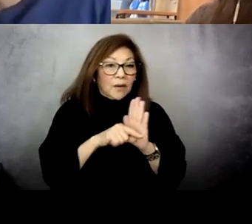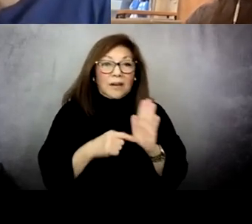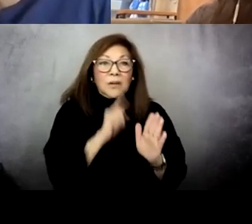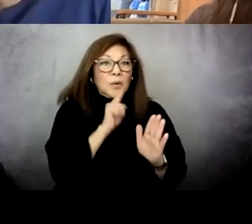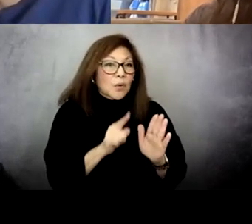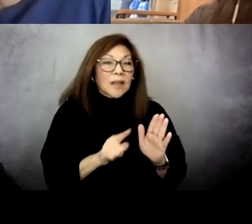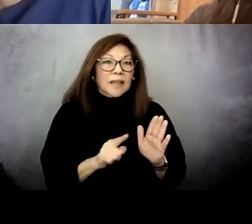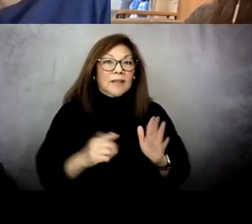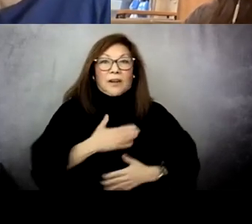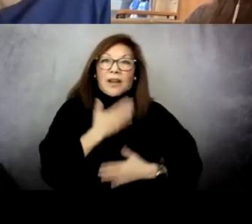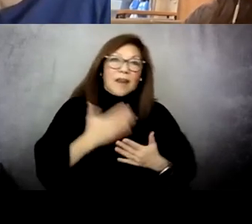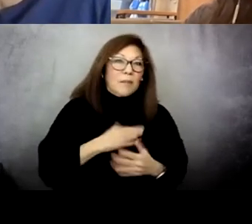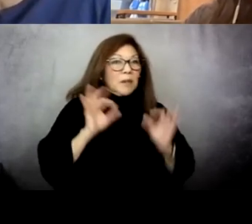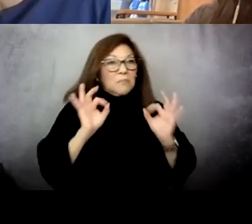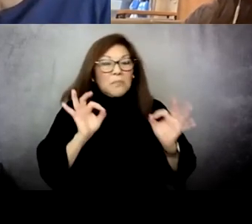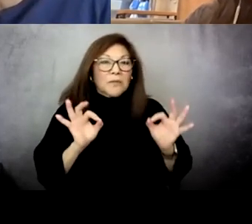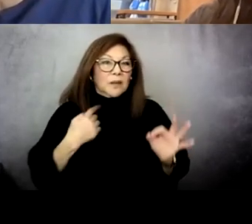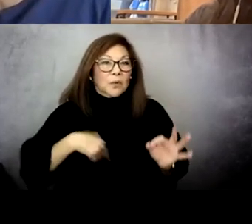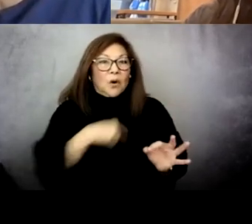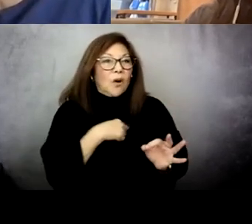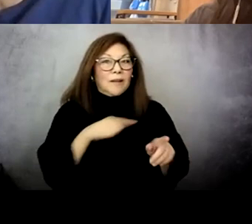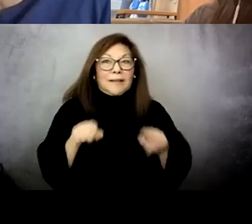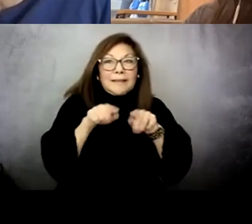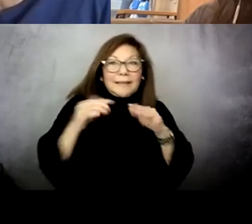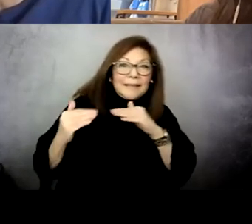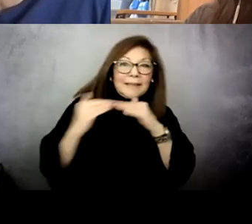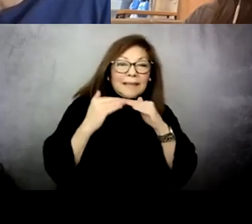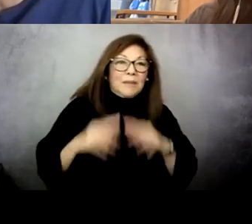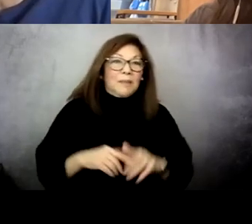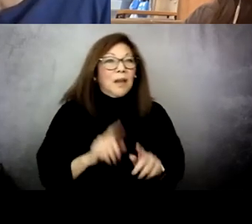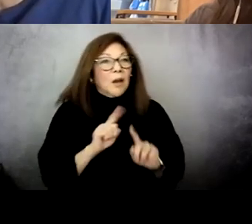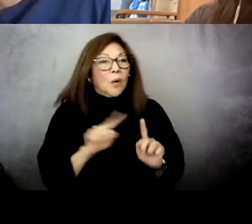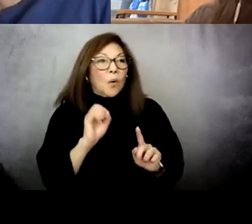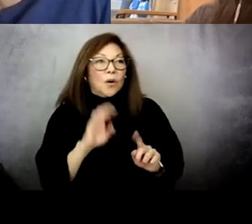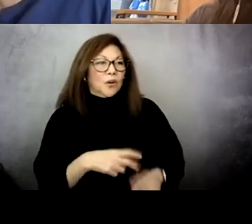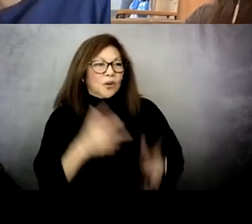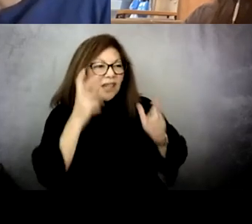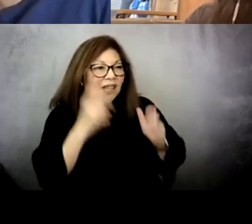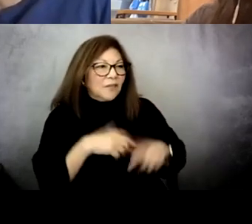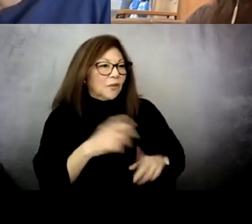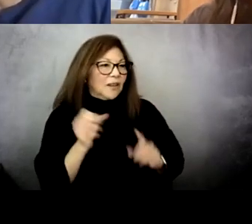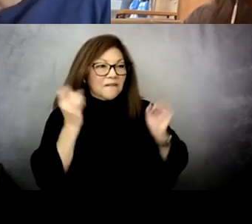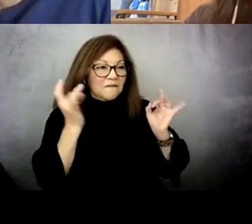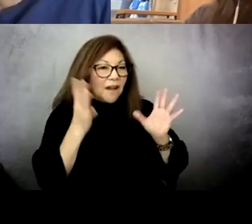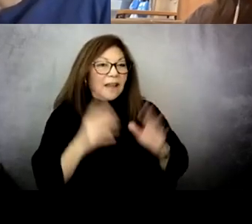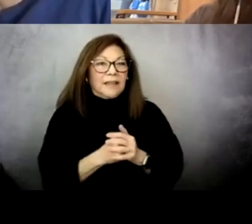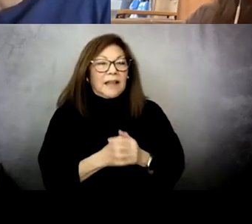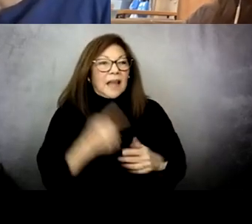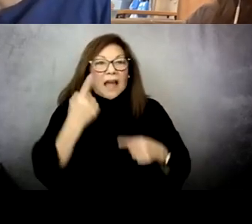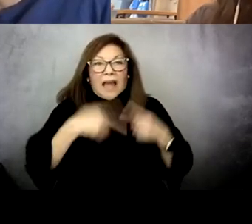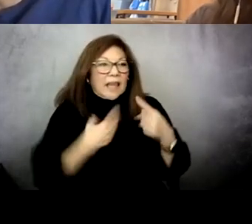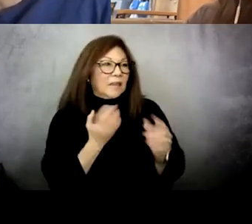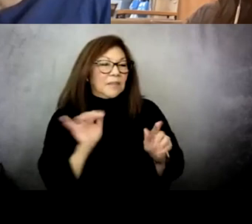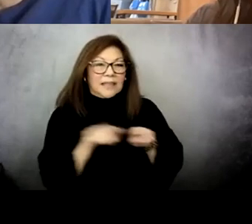everything's cheerful and great and wonderful and we're all on the same team, or you're evil and violent and like I can't even be in